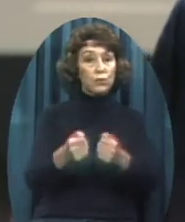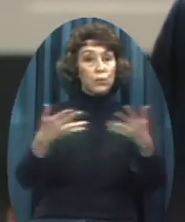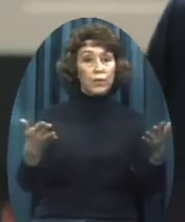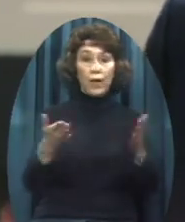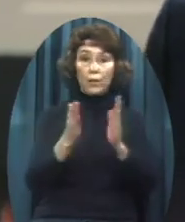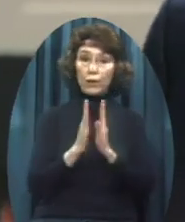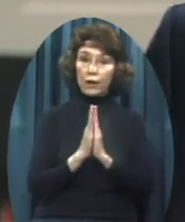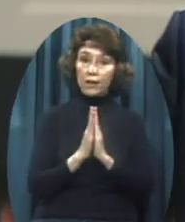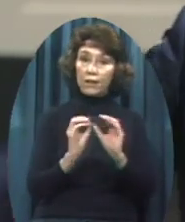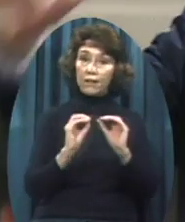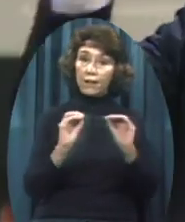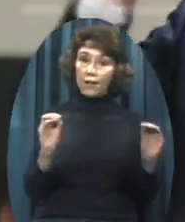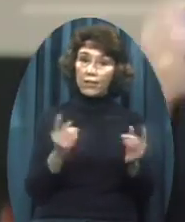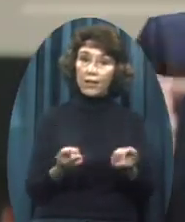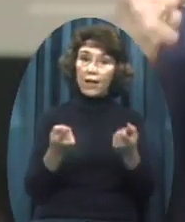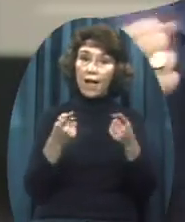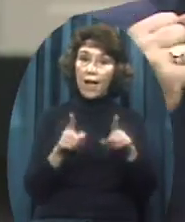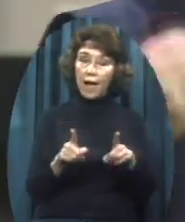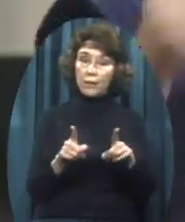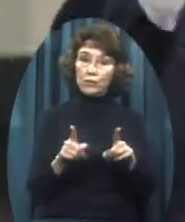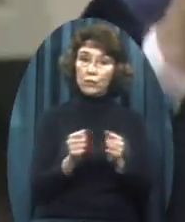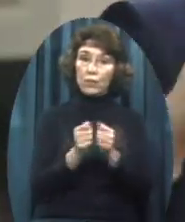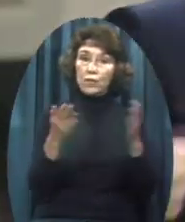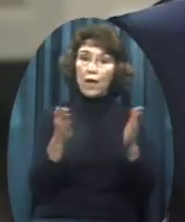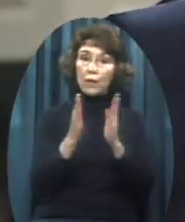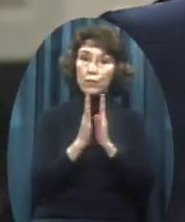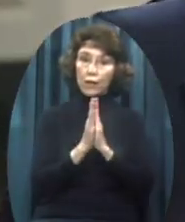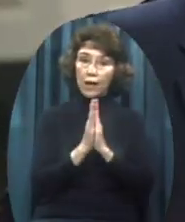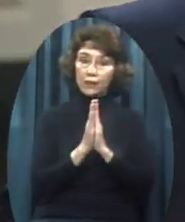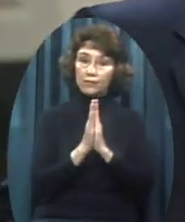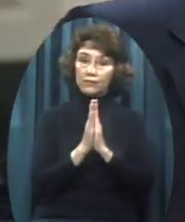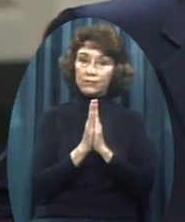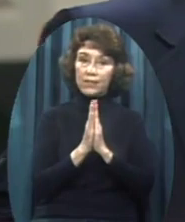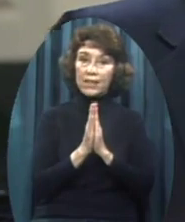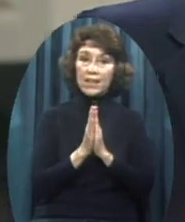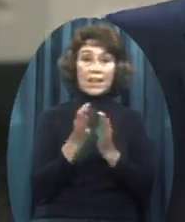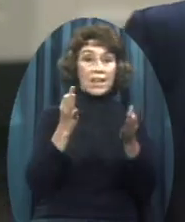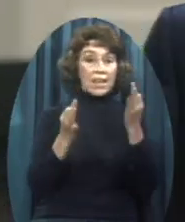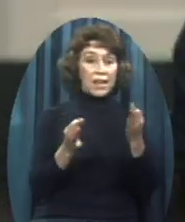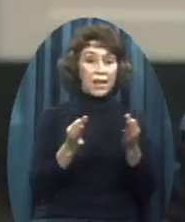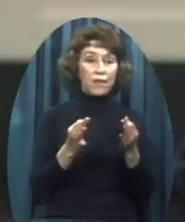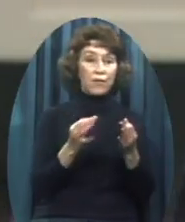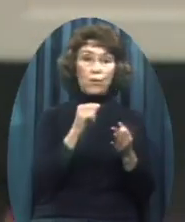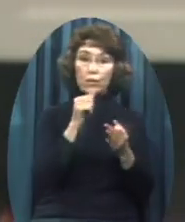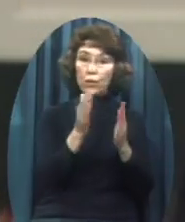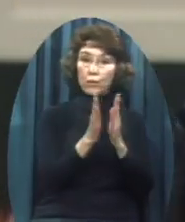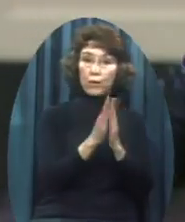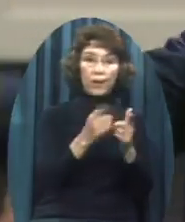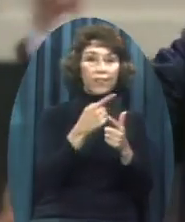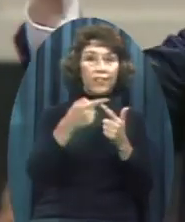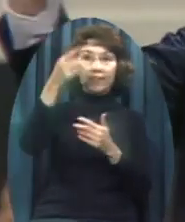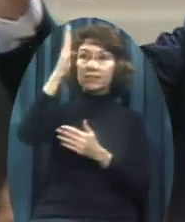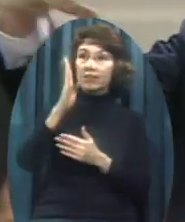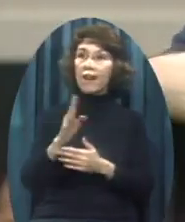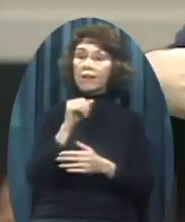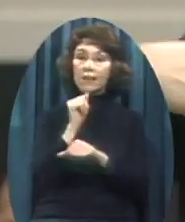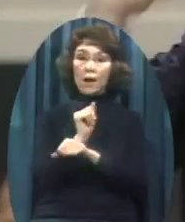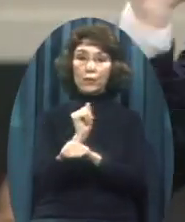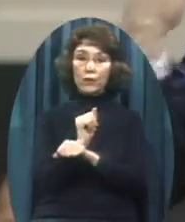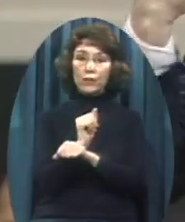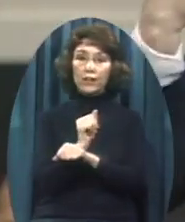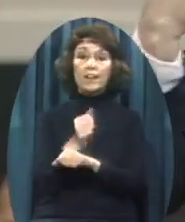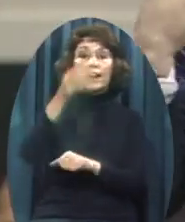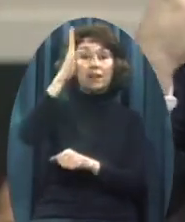Nothing. Until we have prayed, God will not work. It isn't a question that God cannot work. God can do anything. But God has